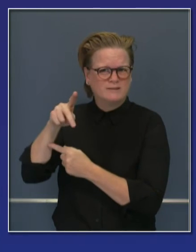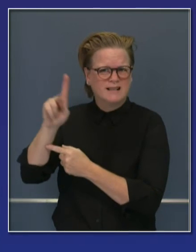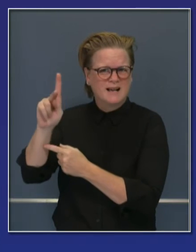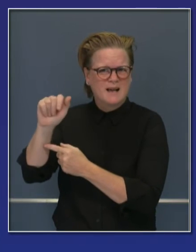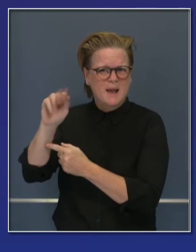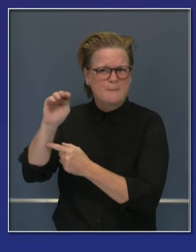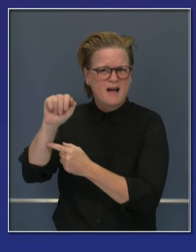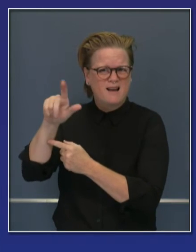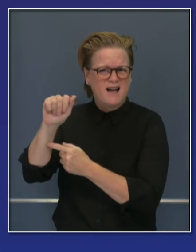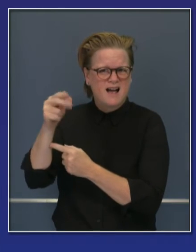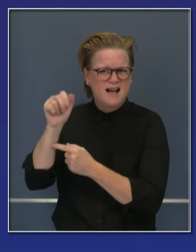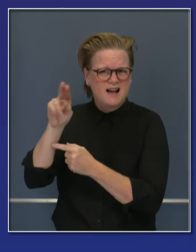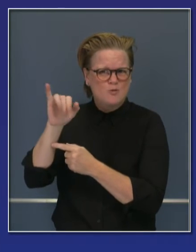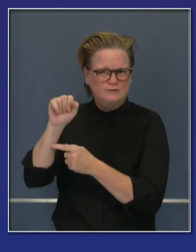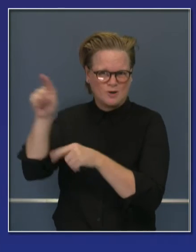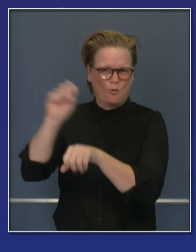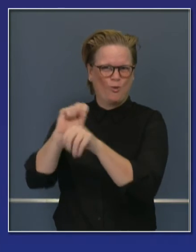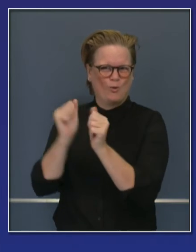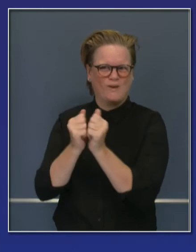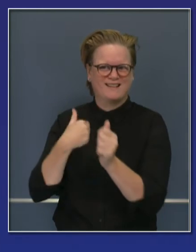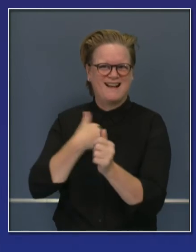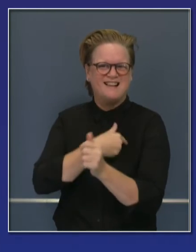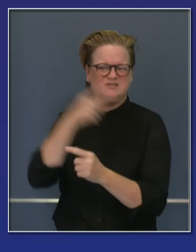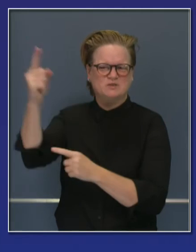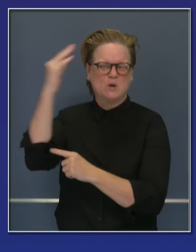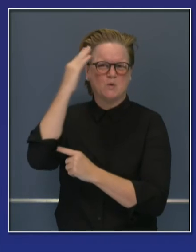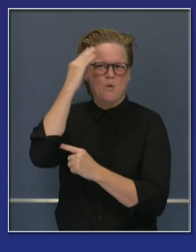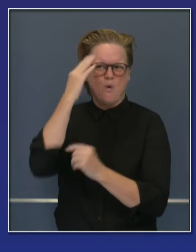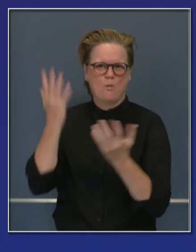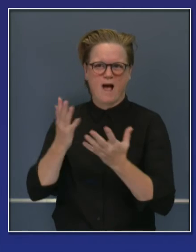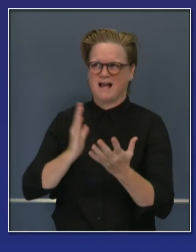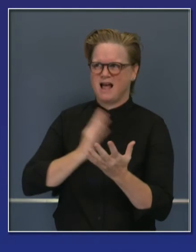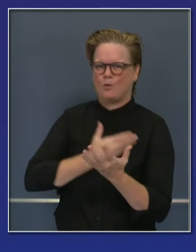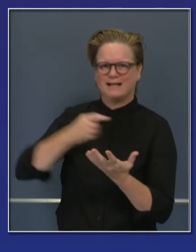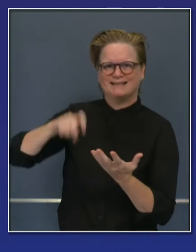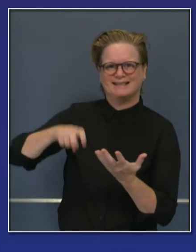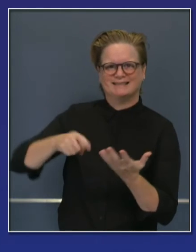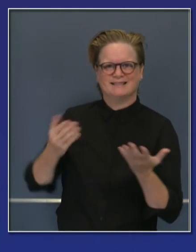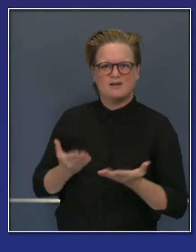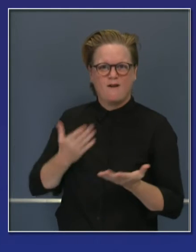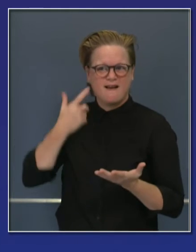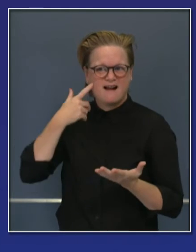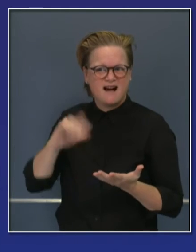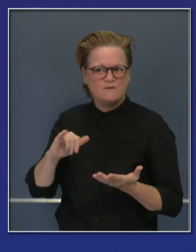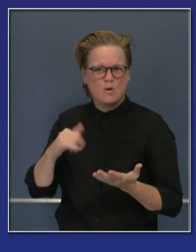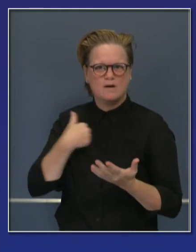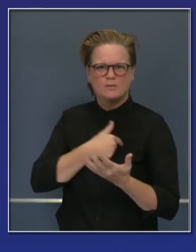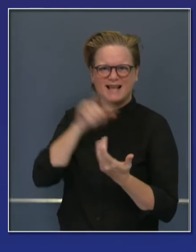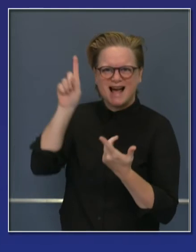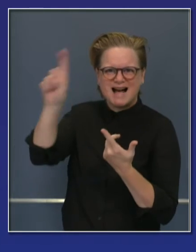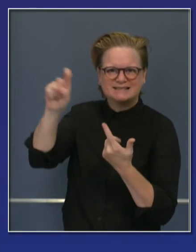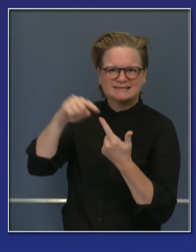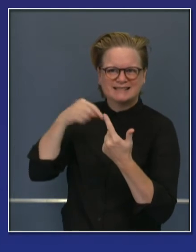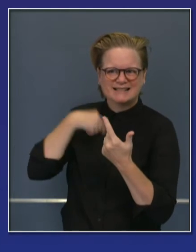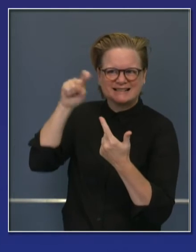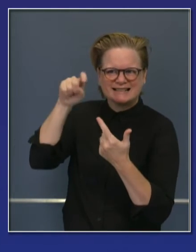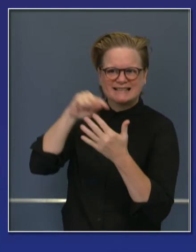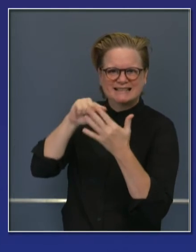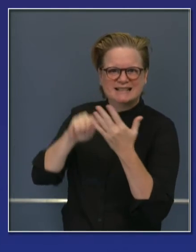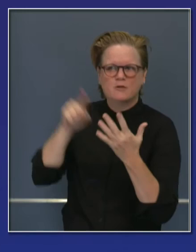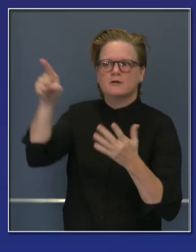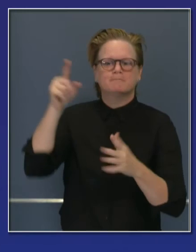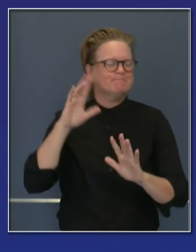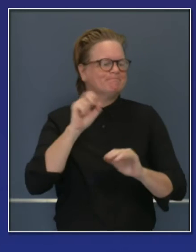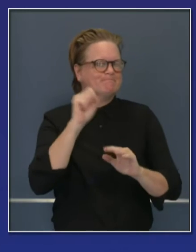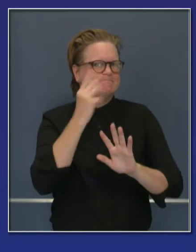our asks in, and we're being more specific on what those asks may look like as it relates to getting new CARES Act